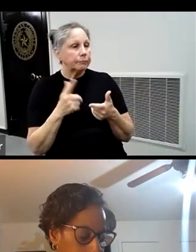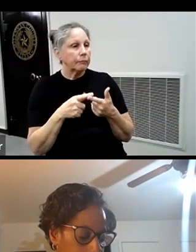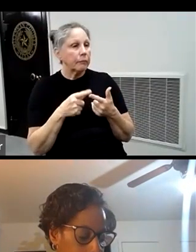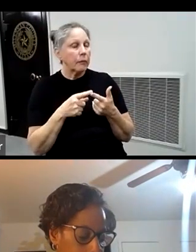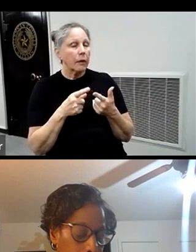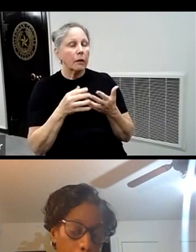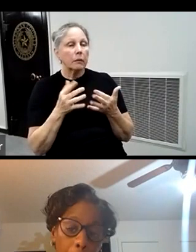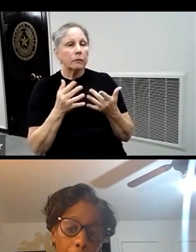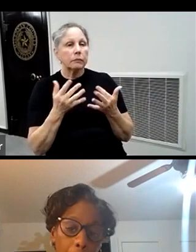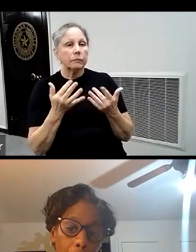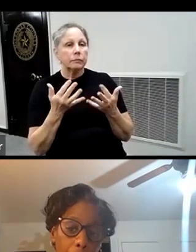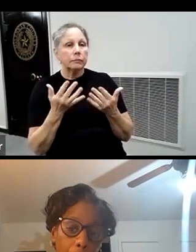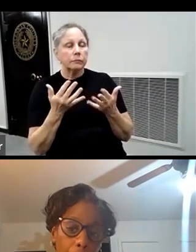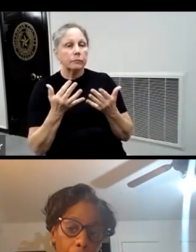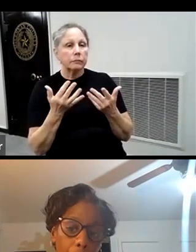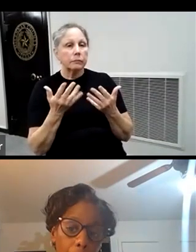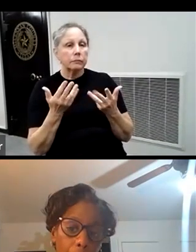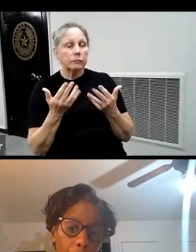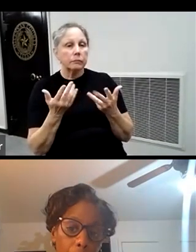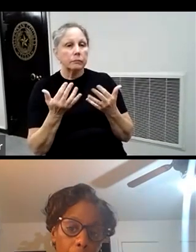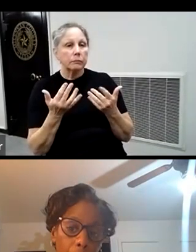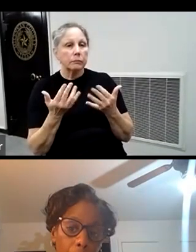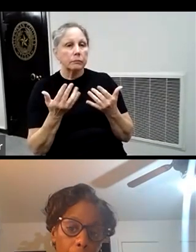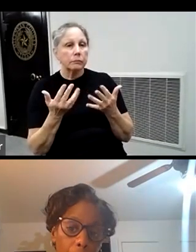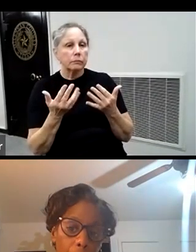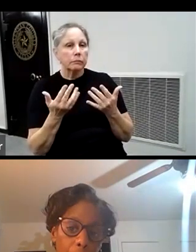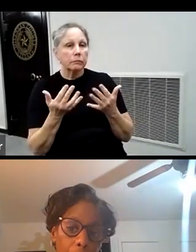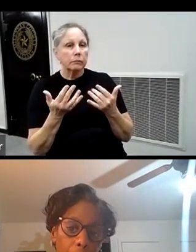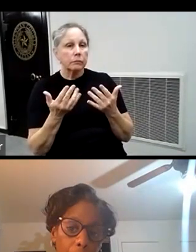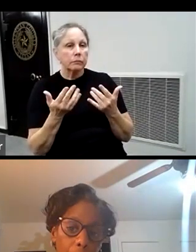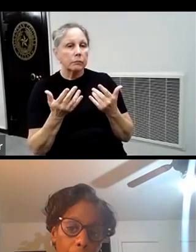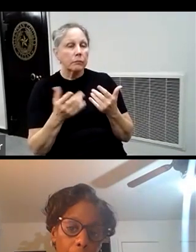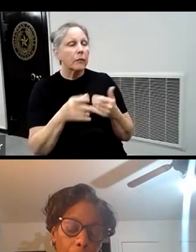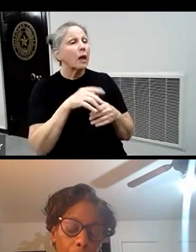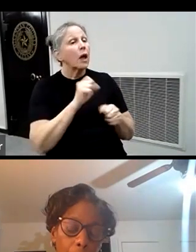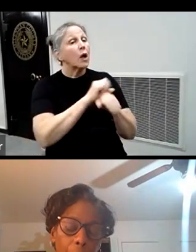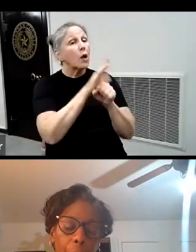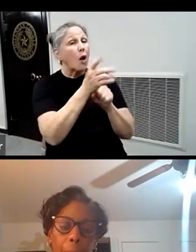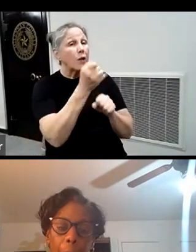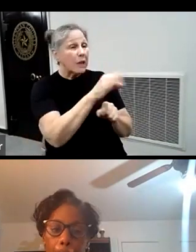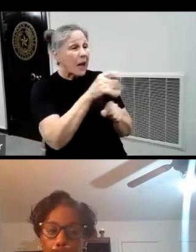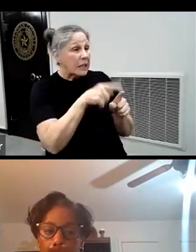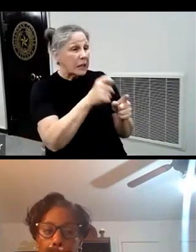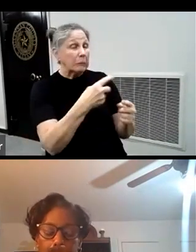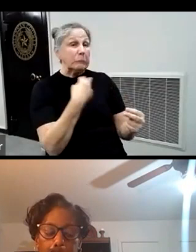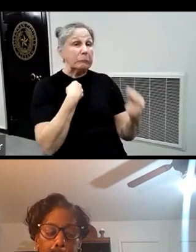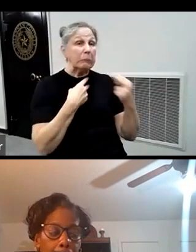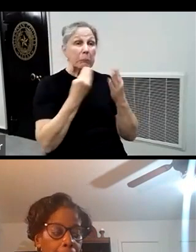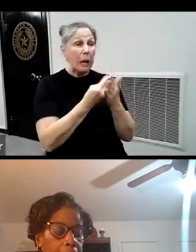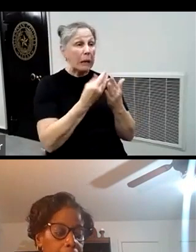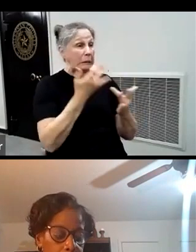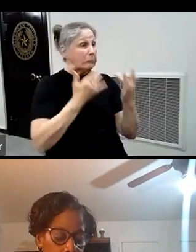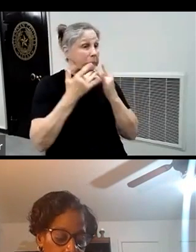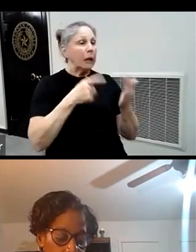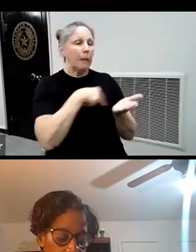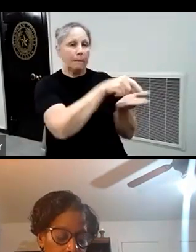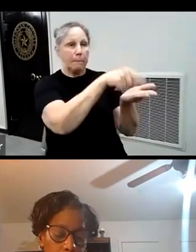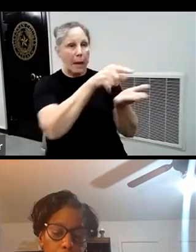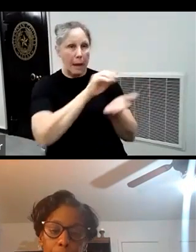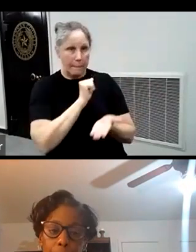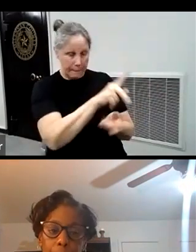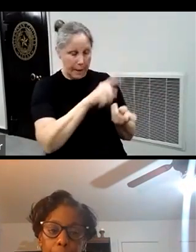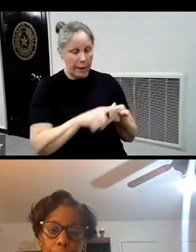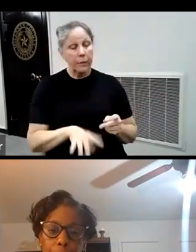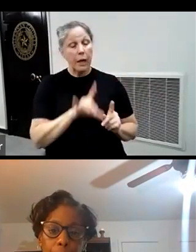reimbursing for the costs that you've incurred due to COVID-19. The other 80%, and there's